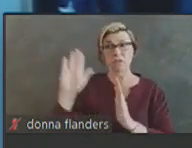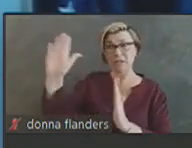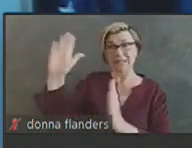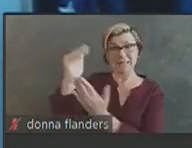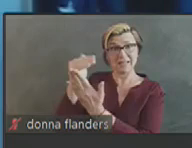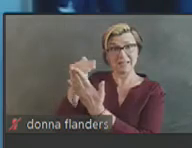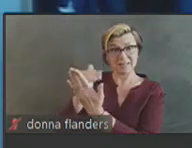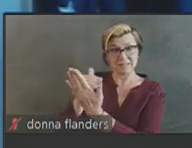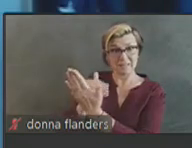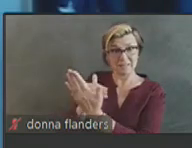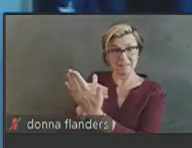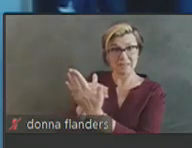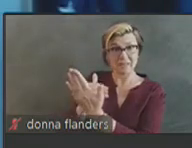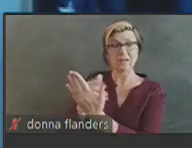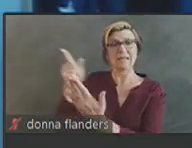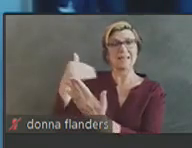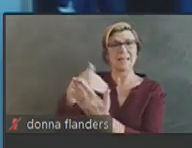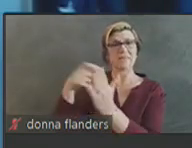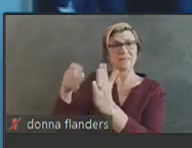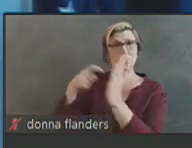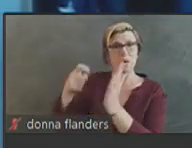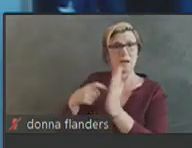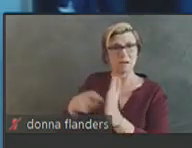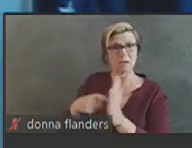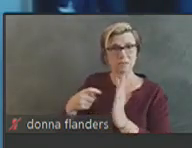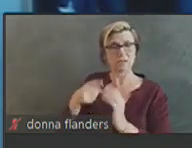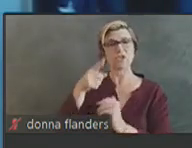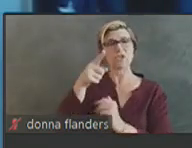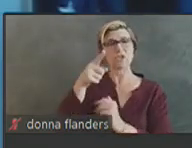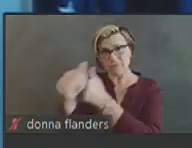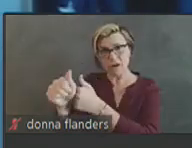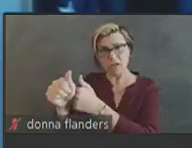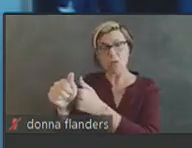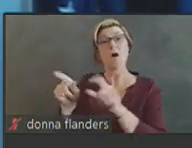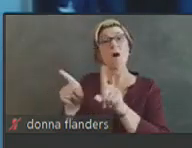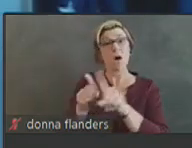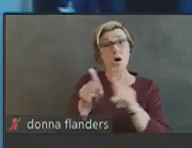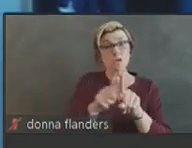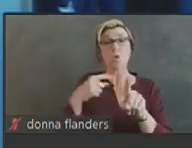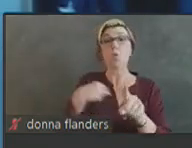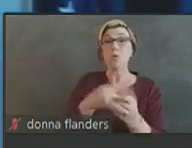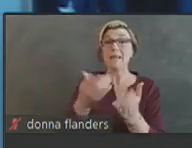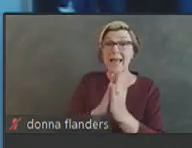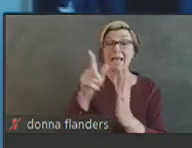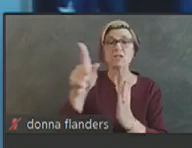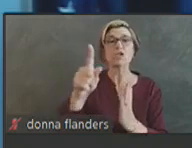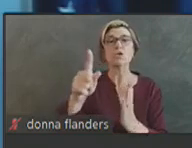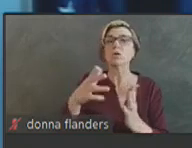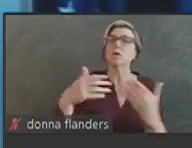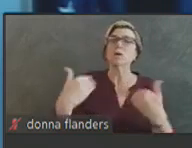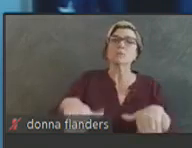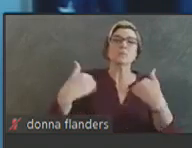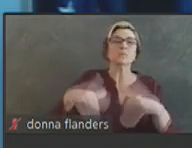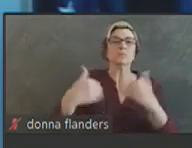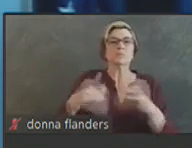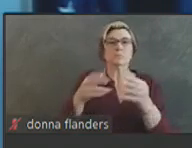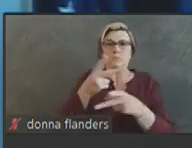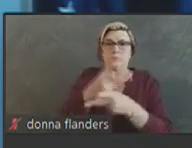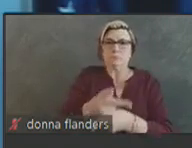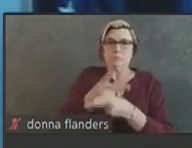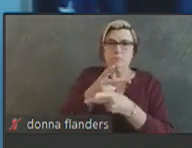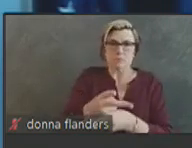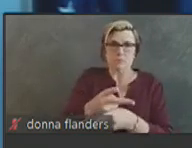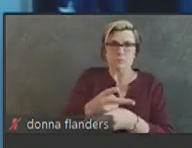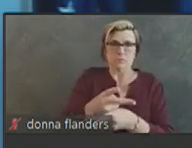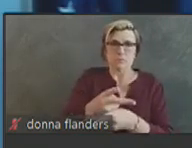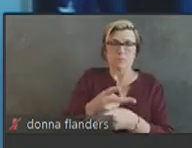also, urge them and encourage them to take additional steps. One key step that has really, really helped